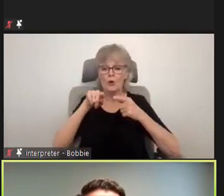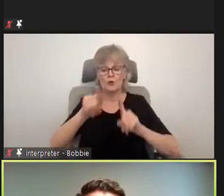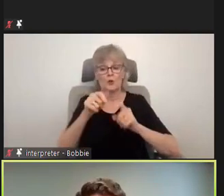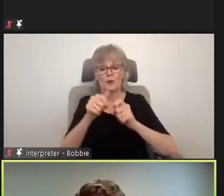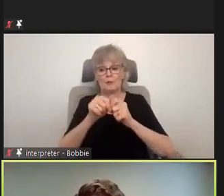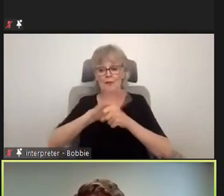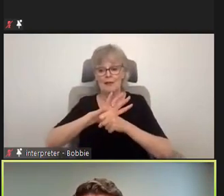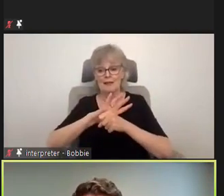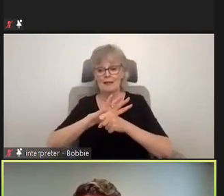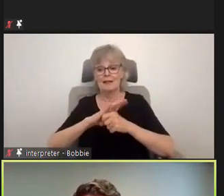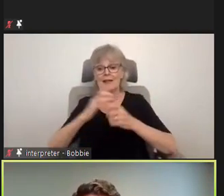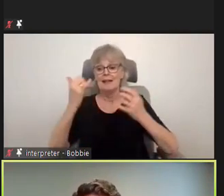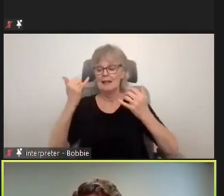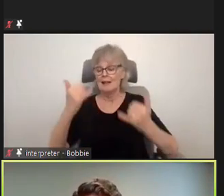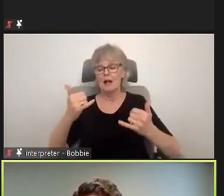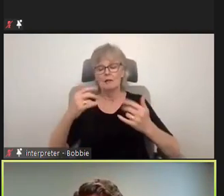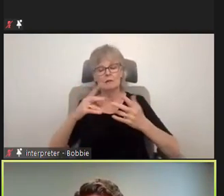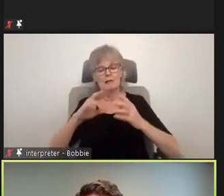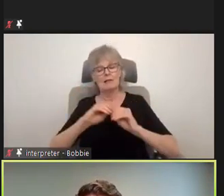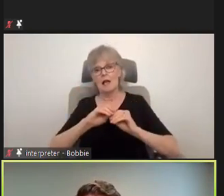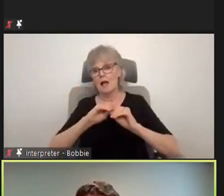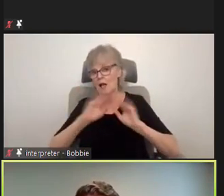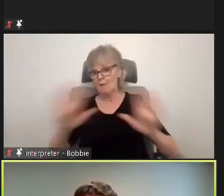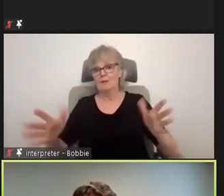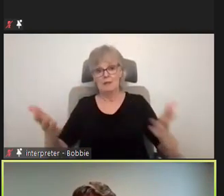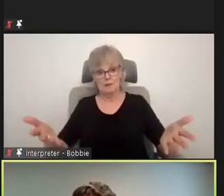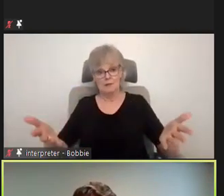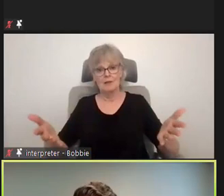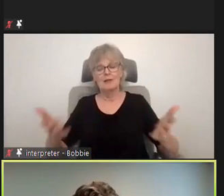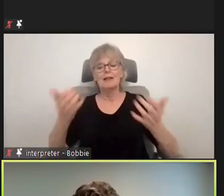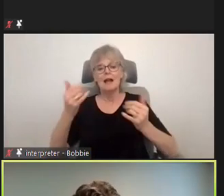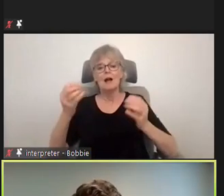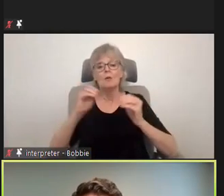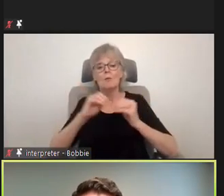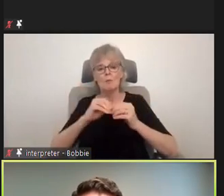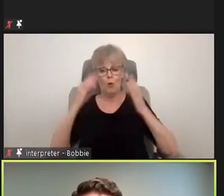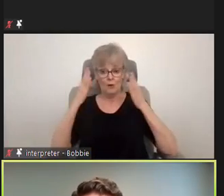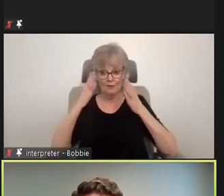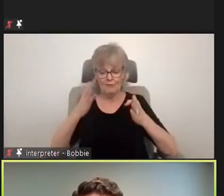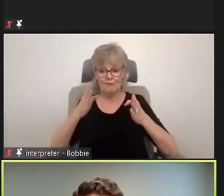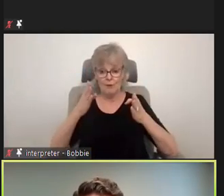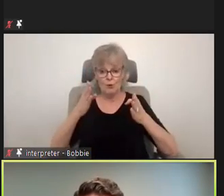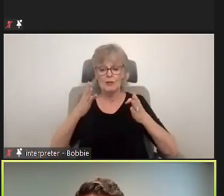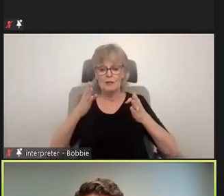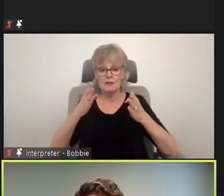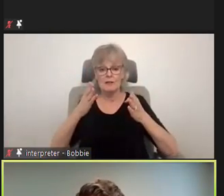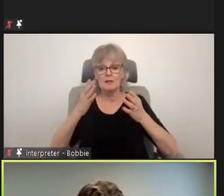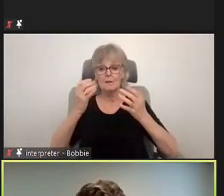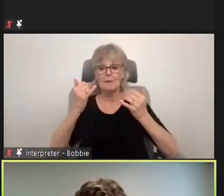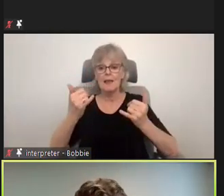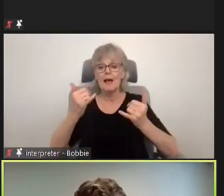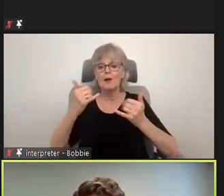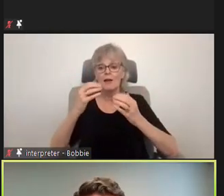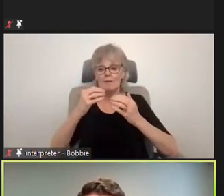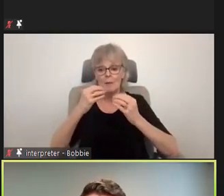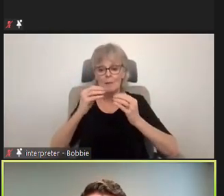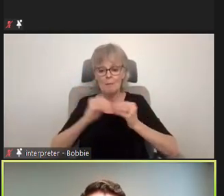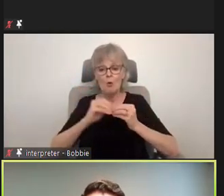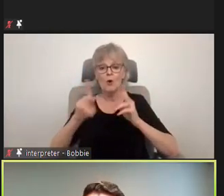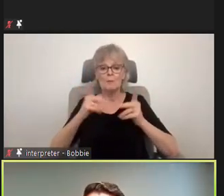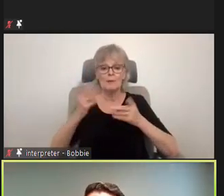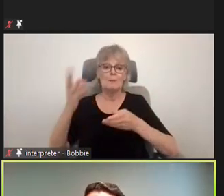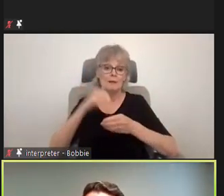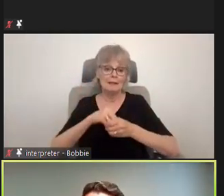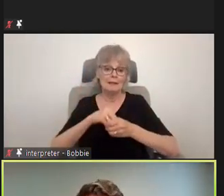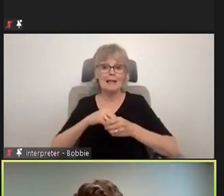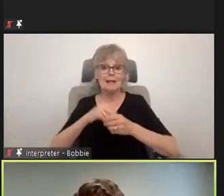became painfully obvious that that was the case. So now I think there's more of a focus than ever on getting more people engaged. I've seen